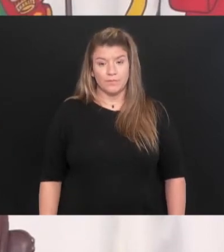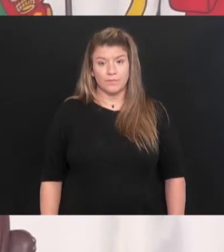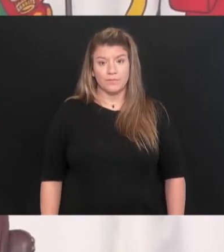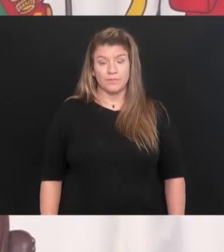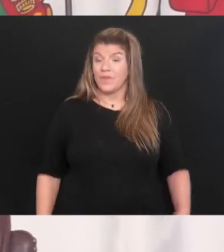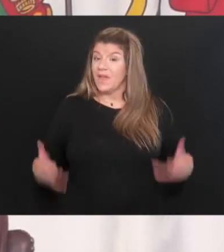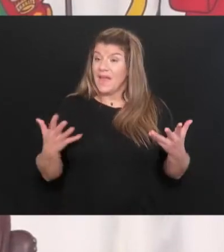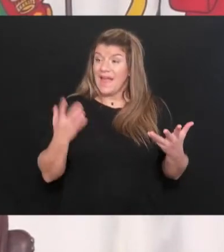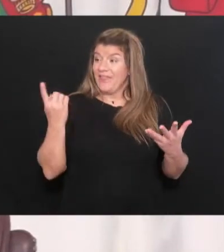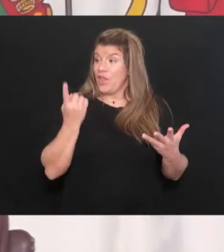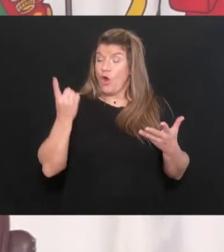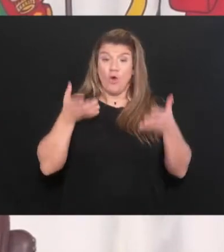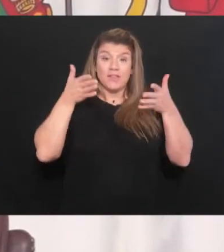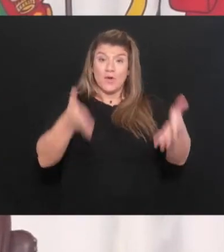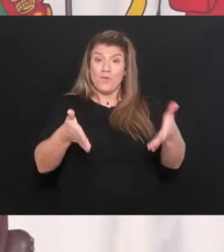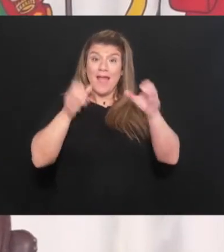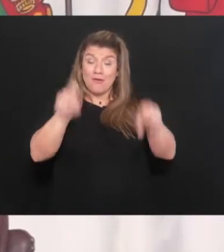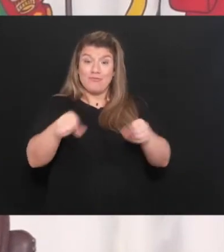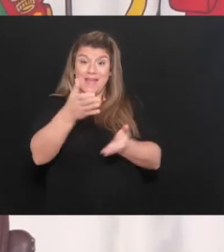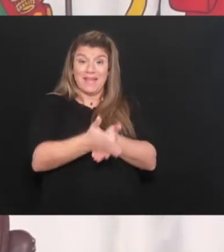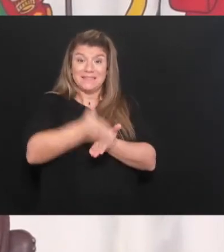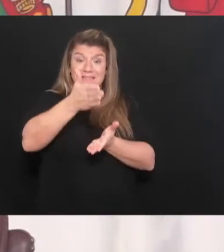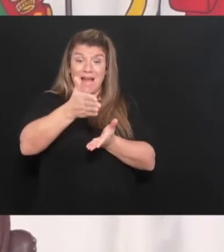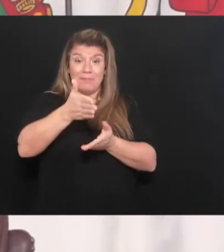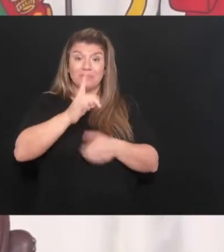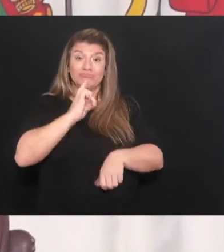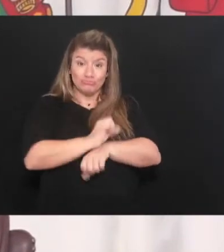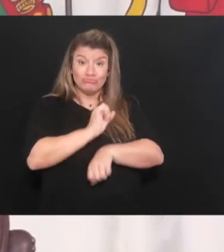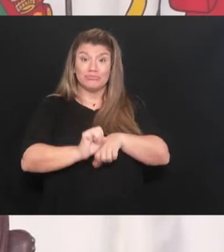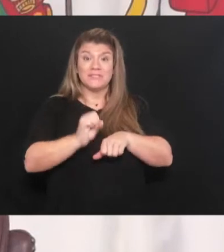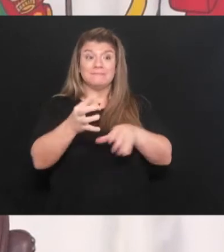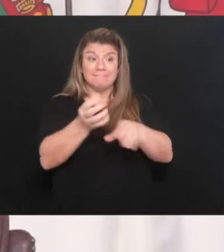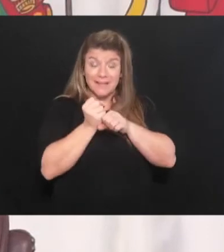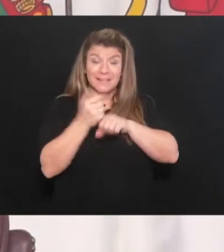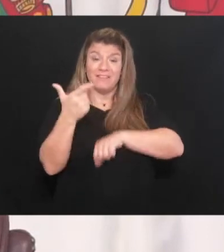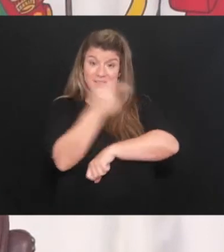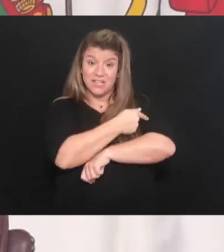The only way we're going to be able to stop this is the vaccinations.